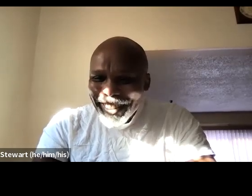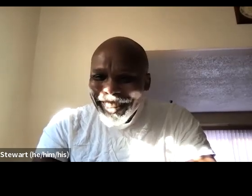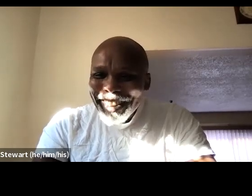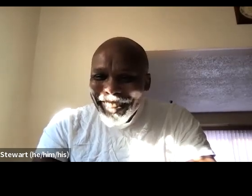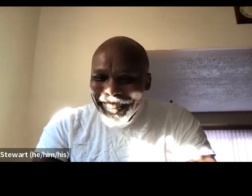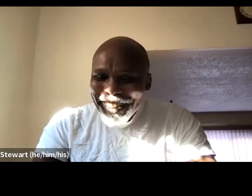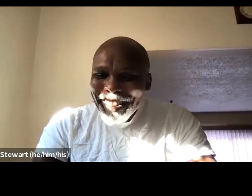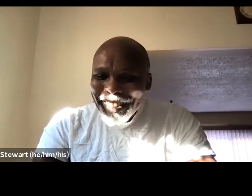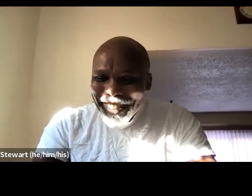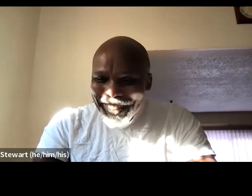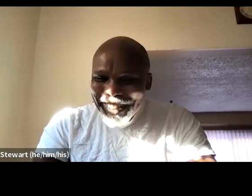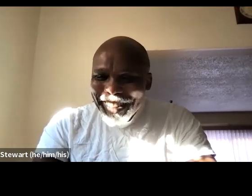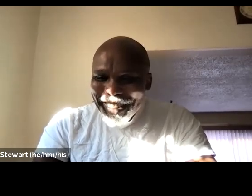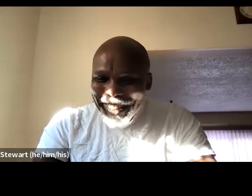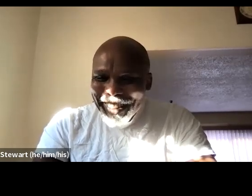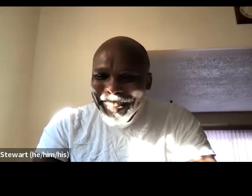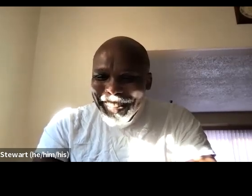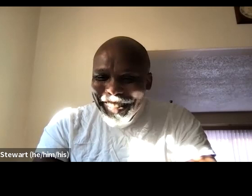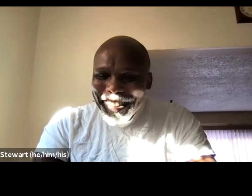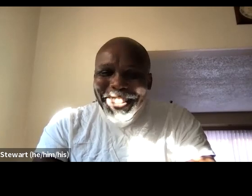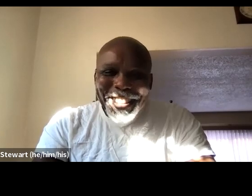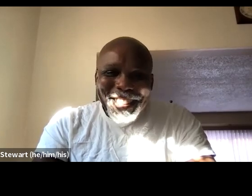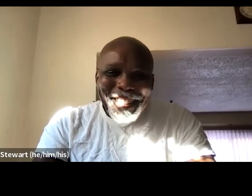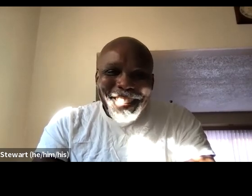it's just one of those things.